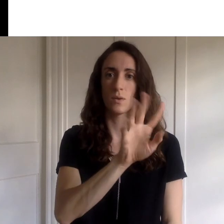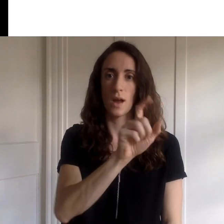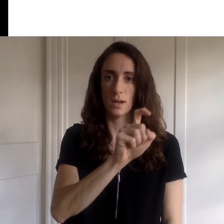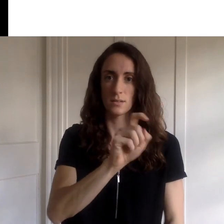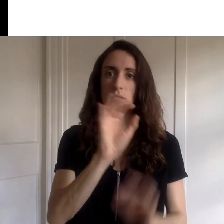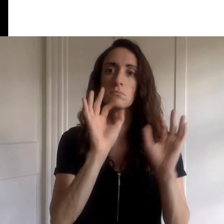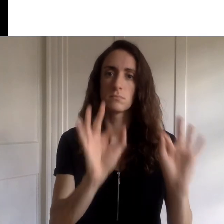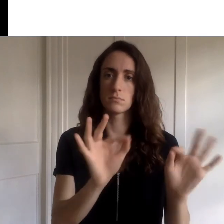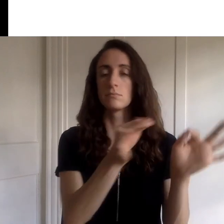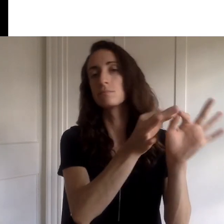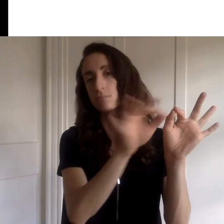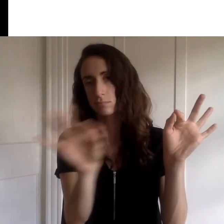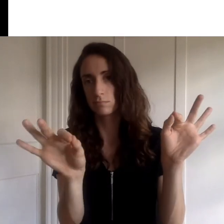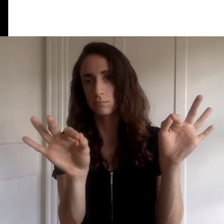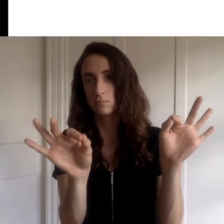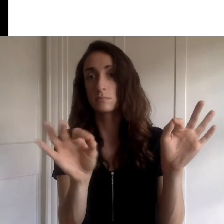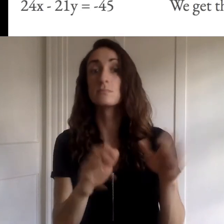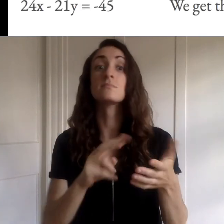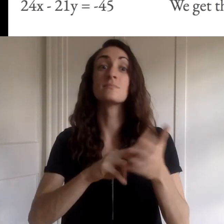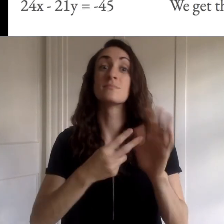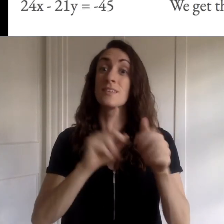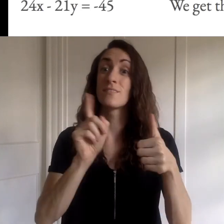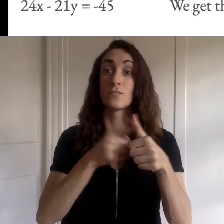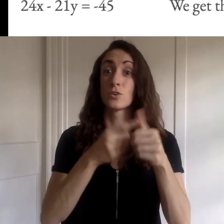new equivalent expression.